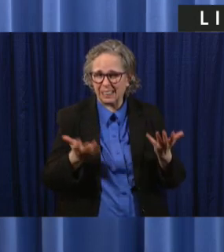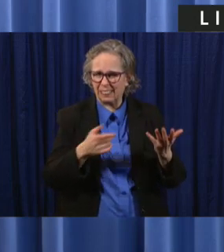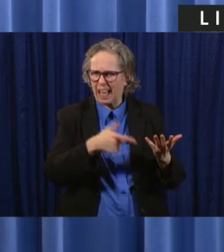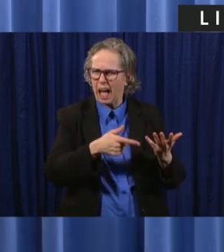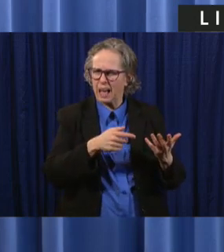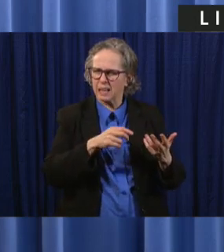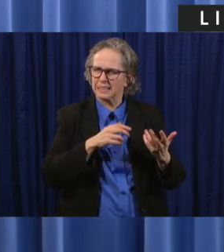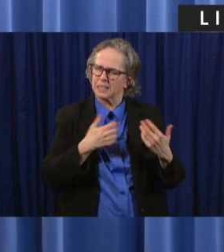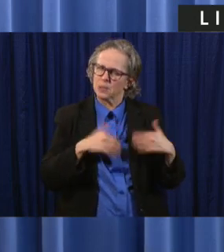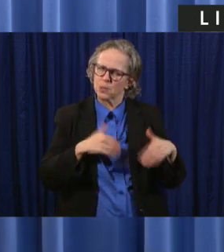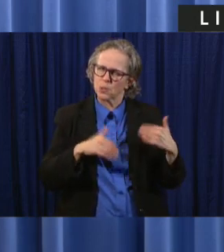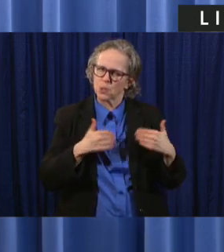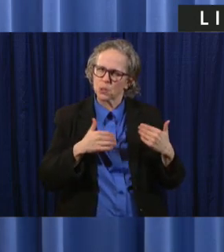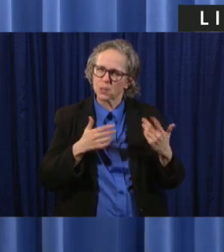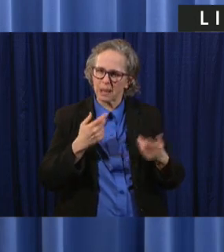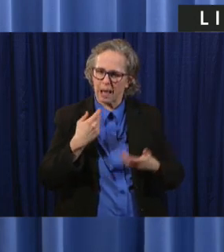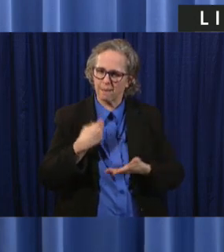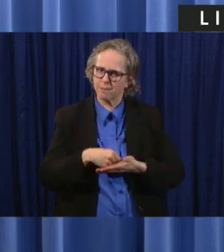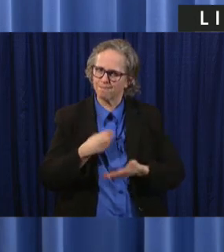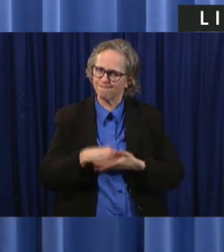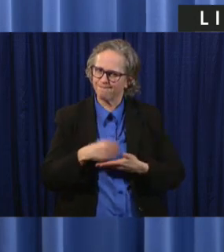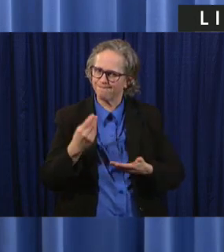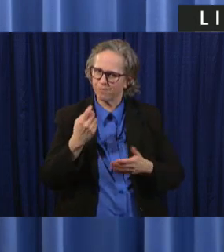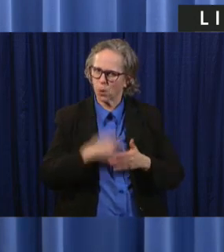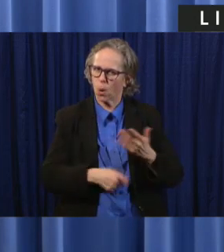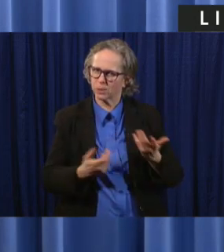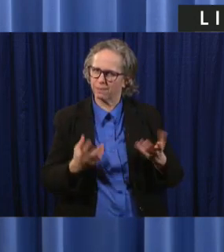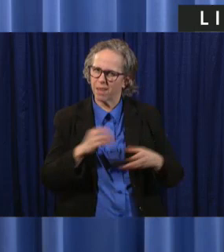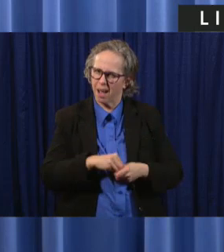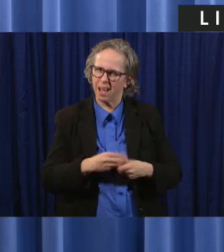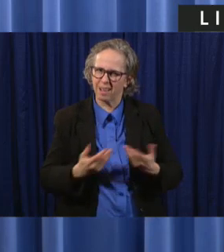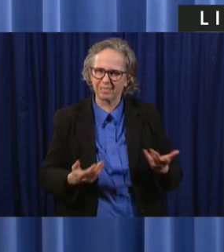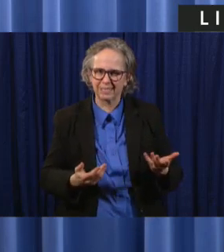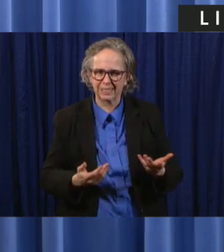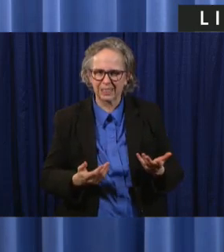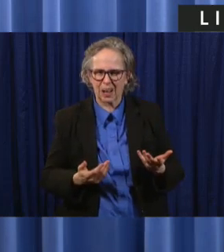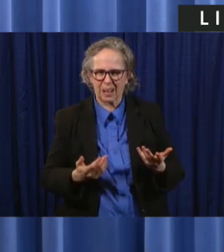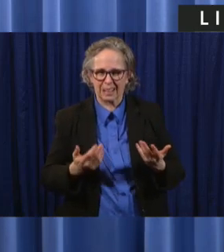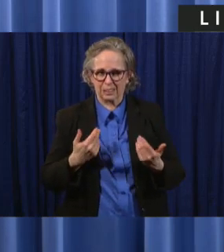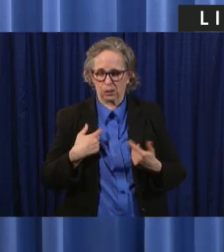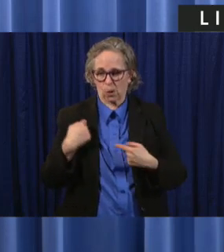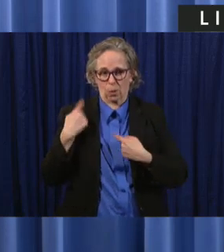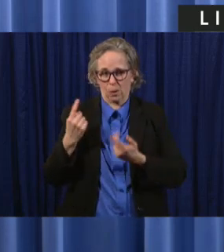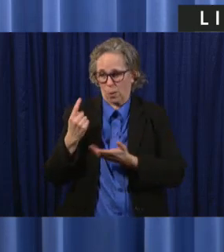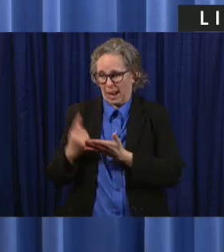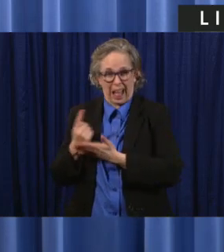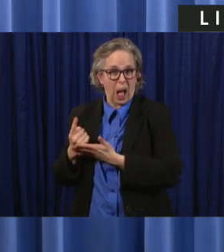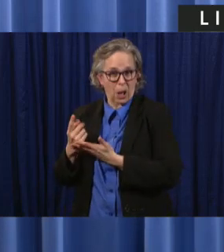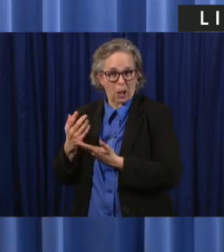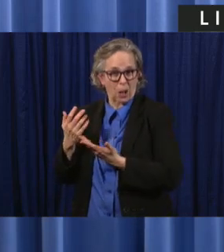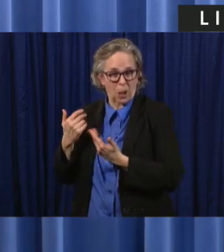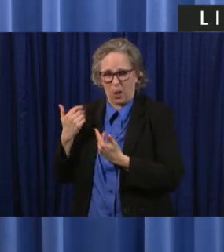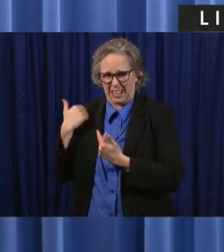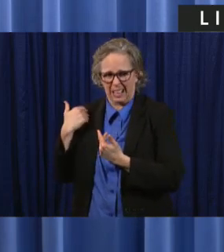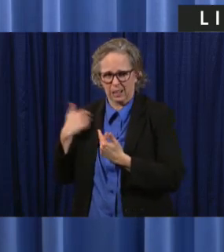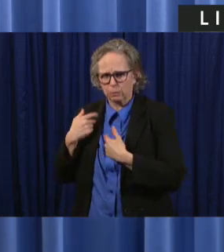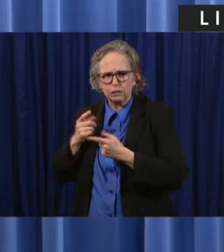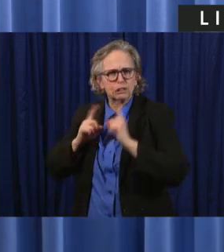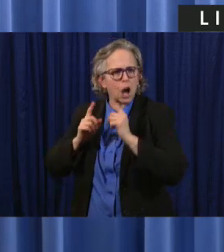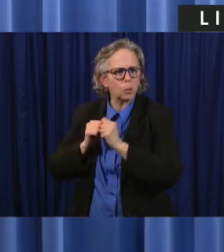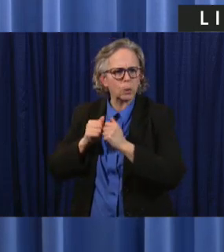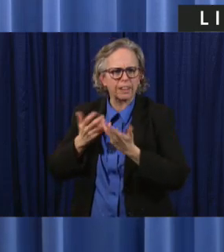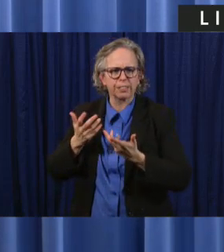And so I was talking, in fact, about an hour ago to the Speaker, Senate President, about kind of how